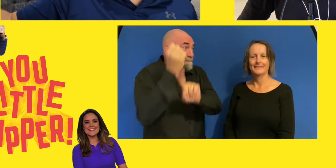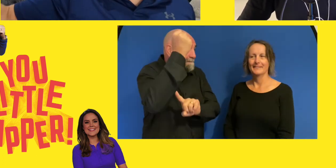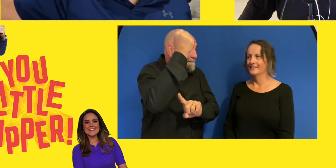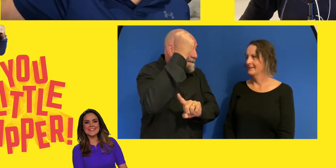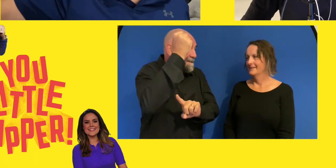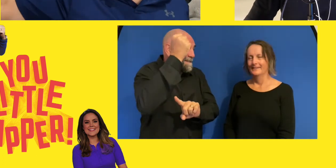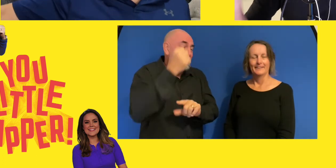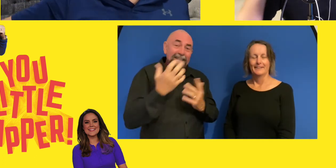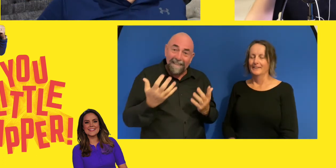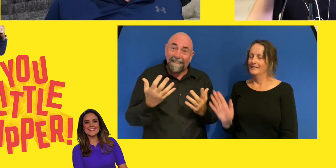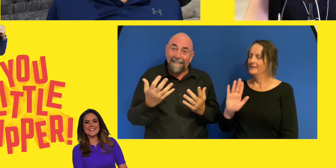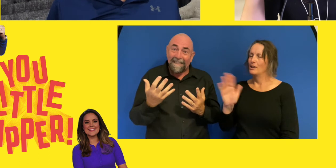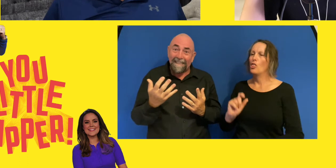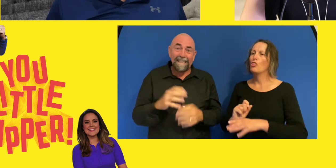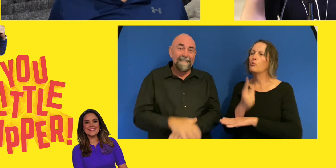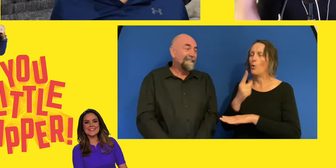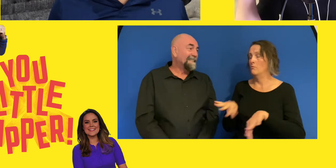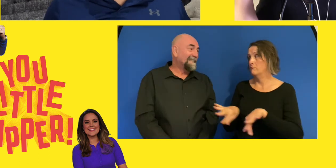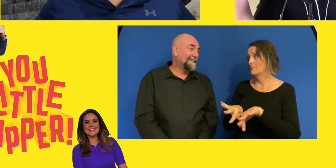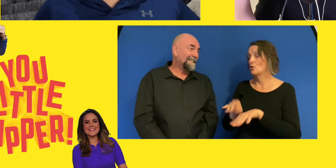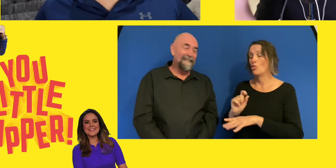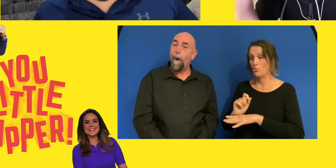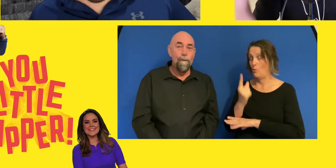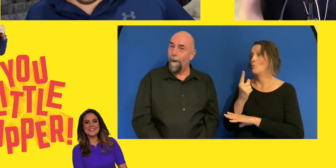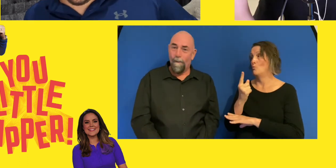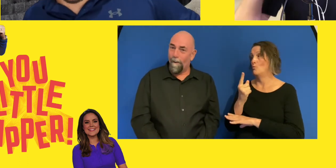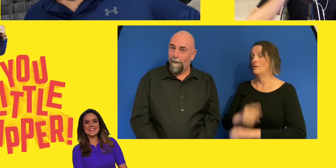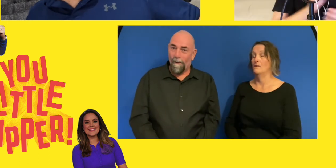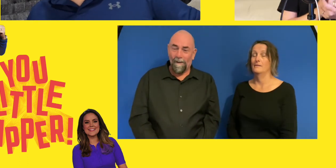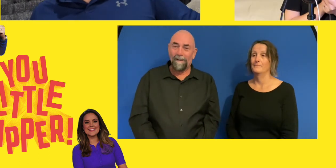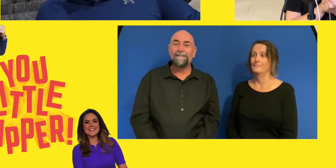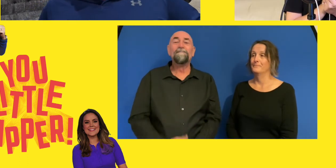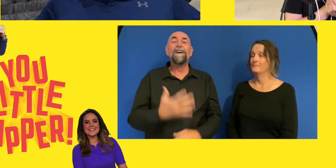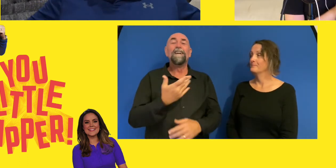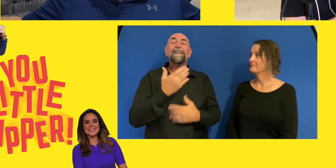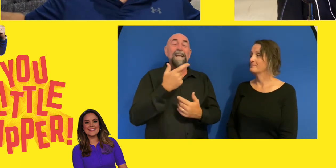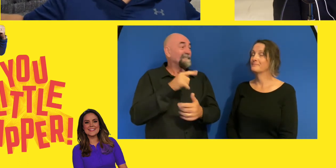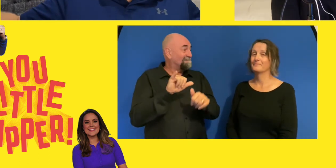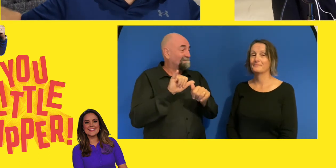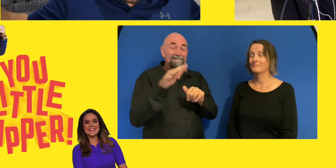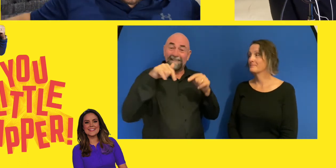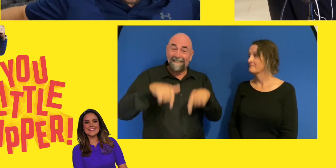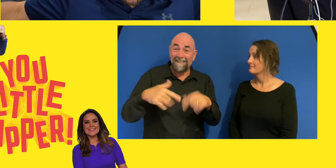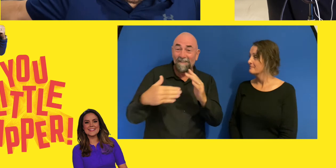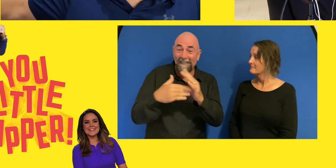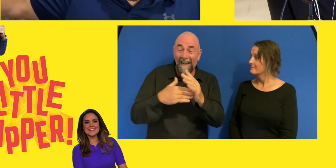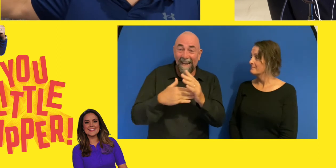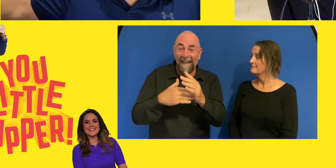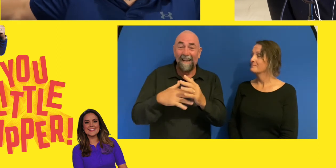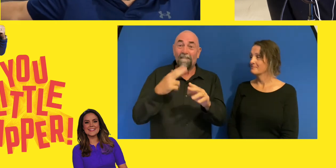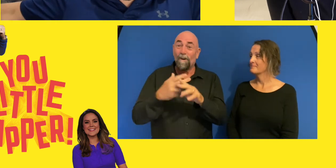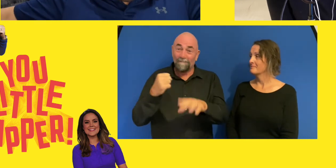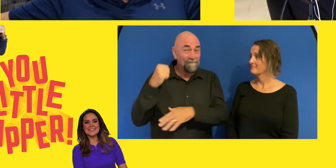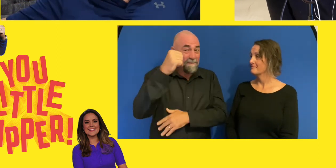undies to where they need to be. No. The bin. Georgie, it's another great episode